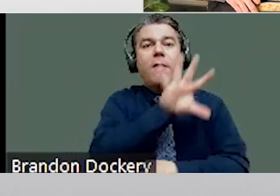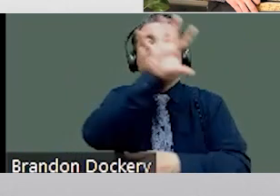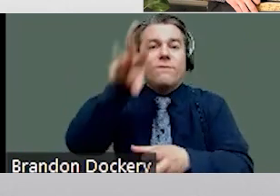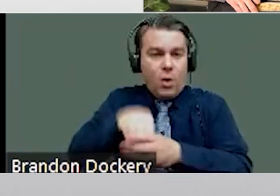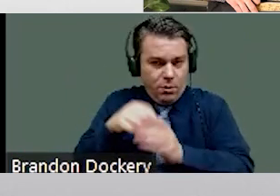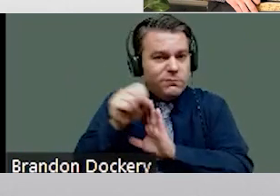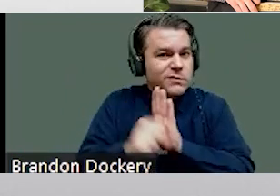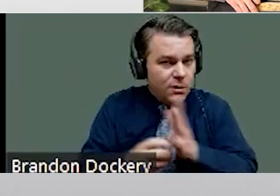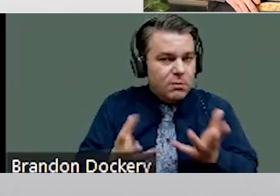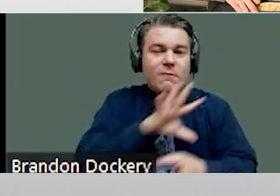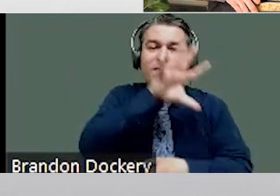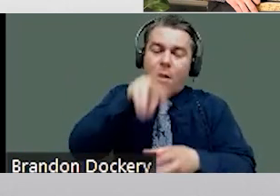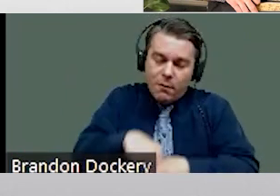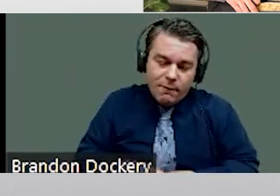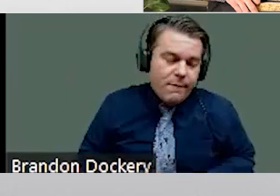gets involved.